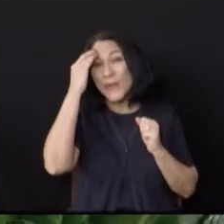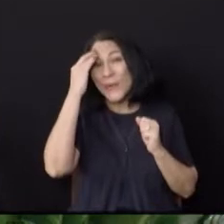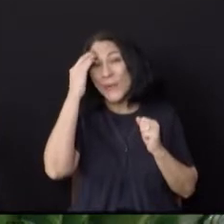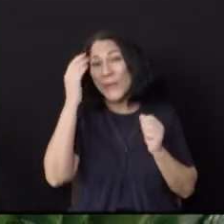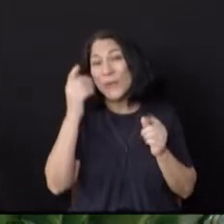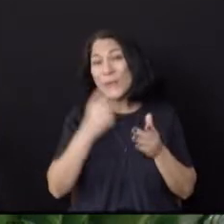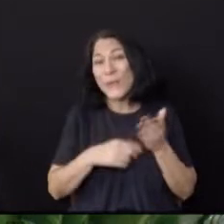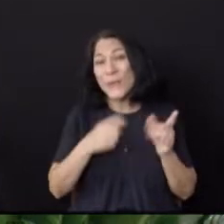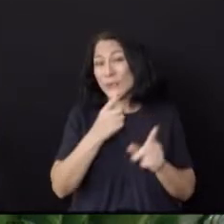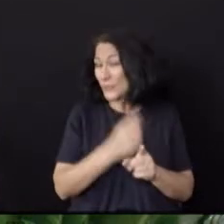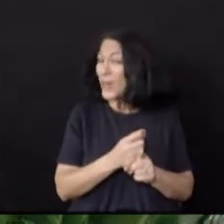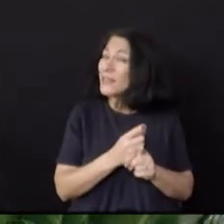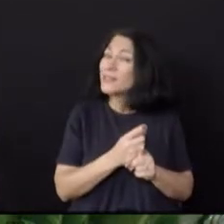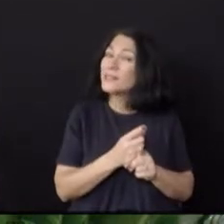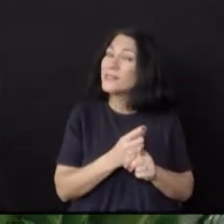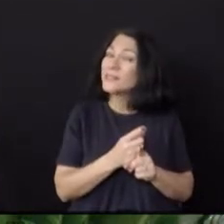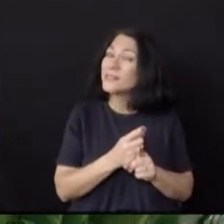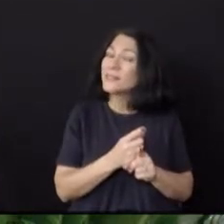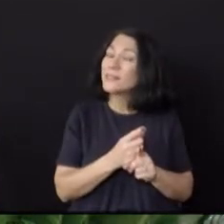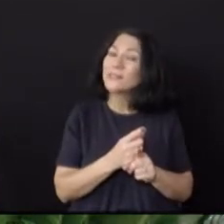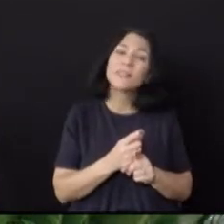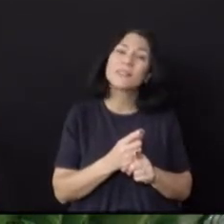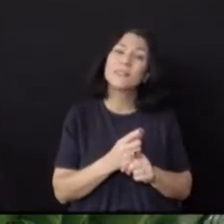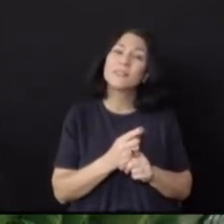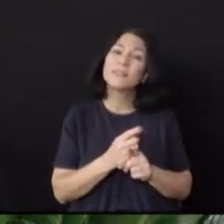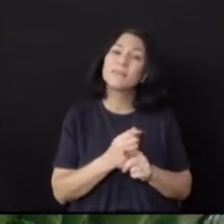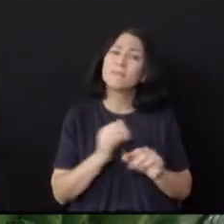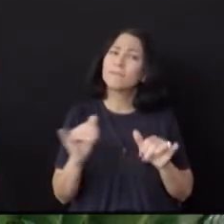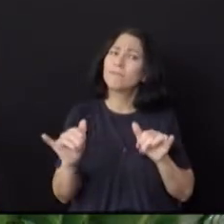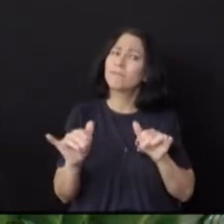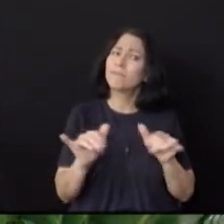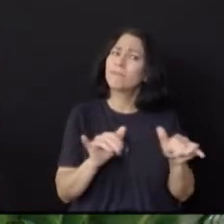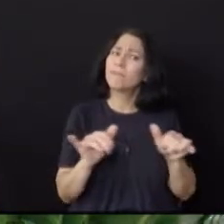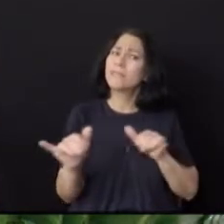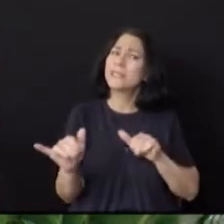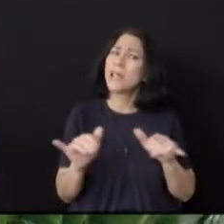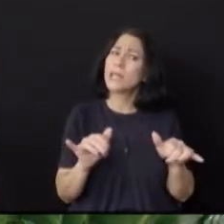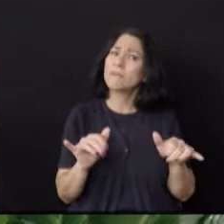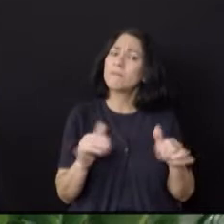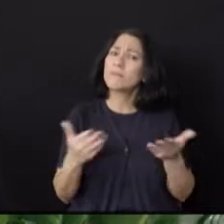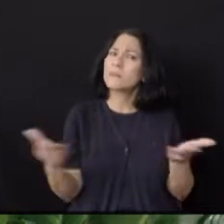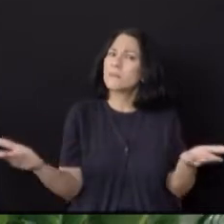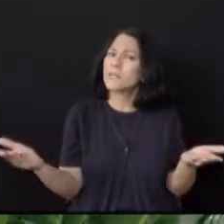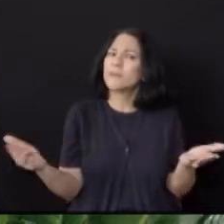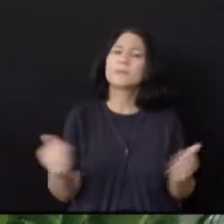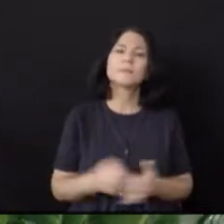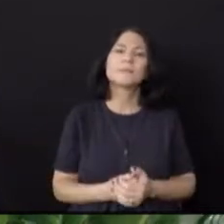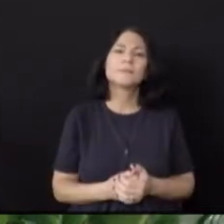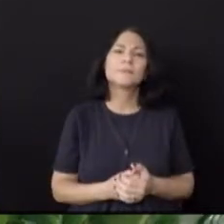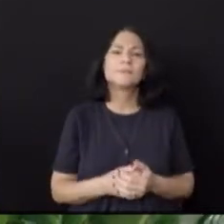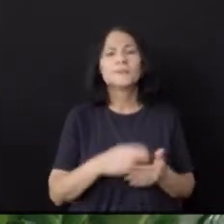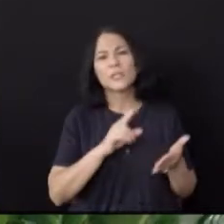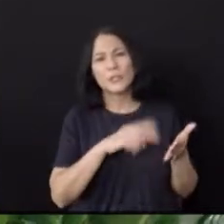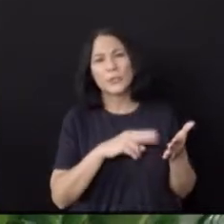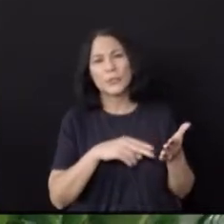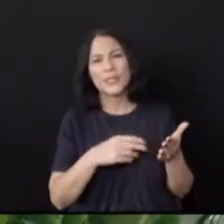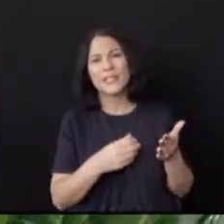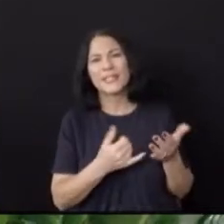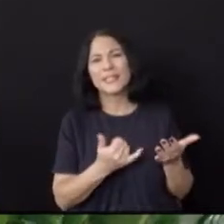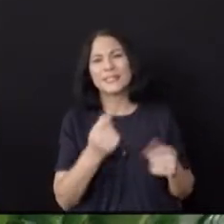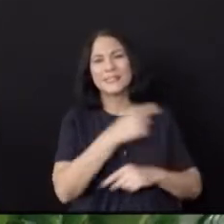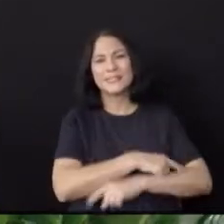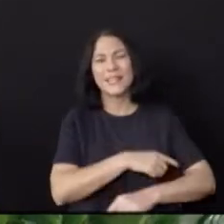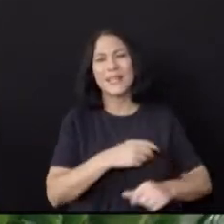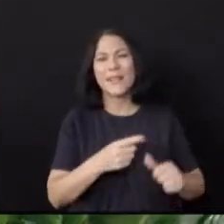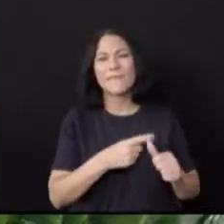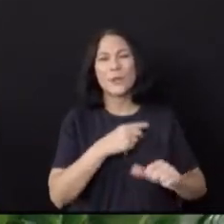right? And are they the same thing? In our reading today, as we just heard it from 1